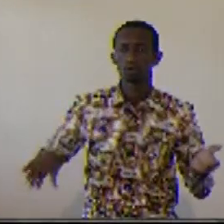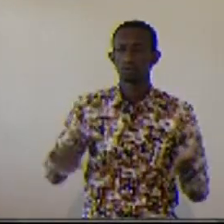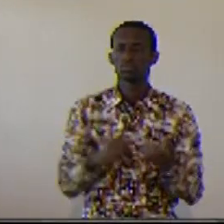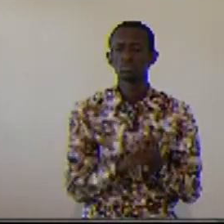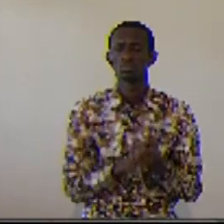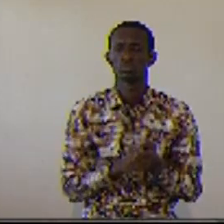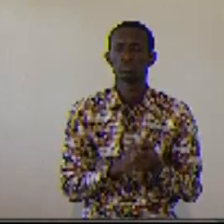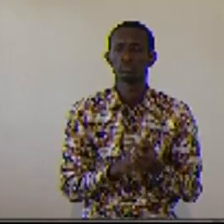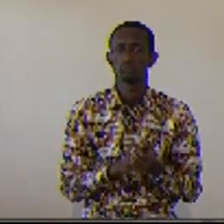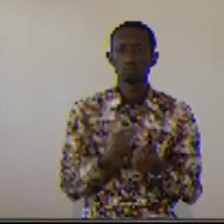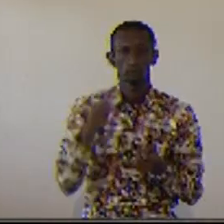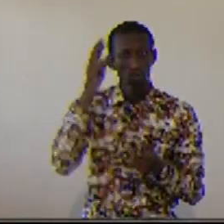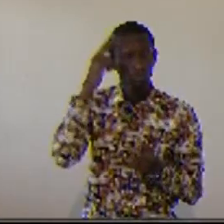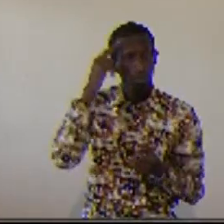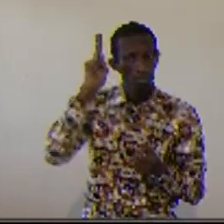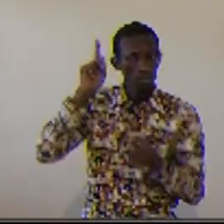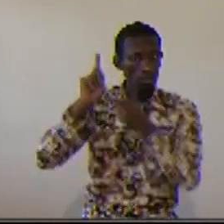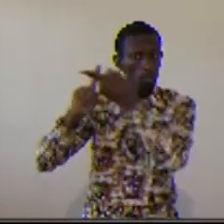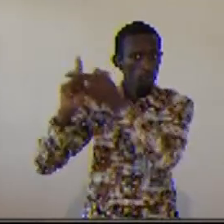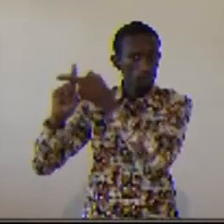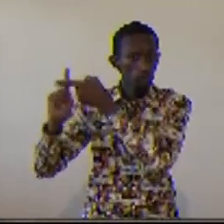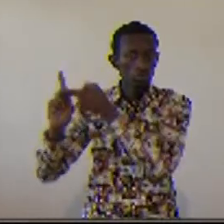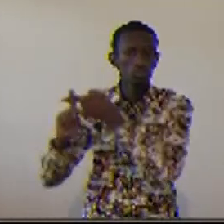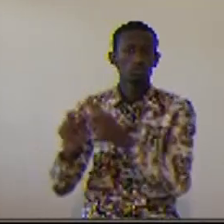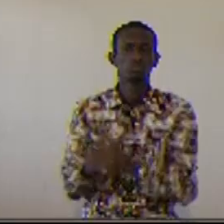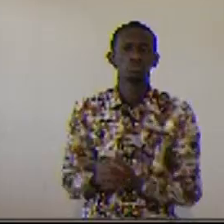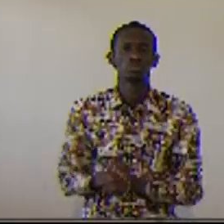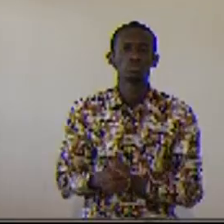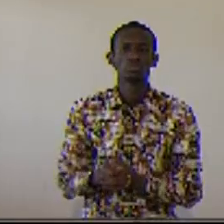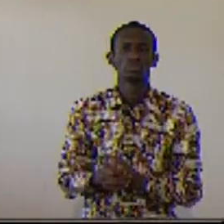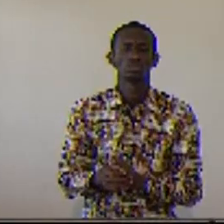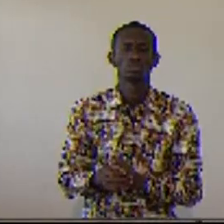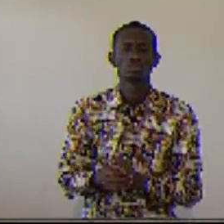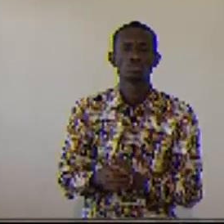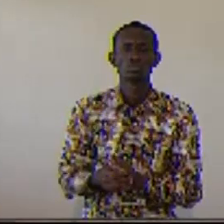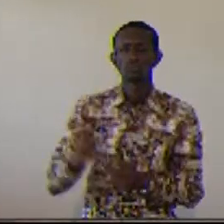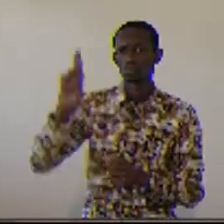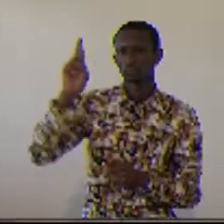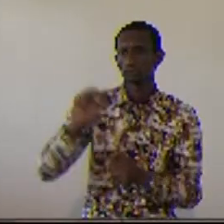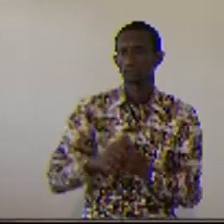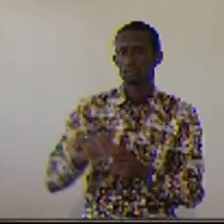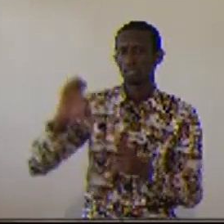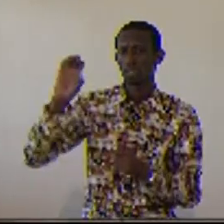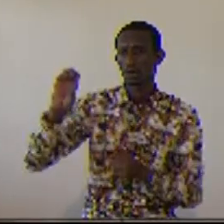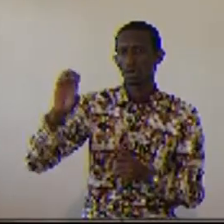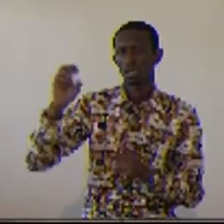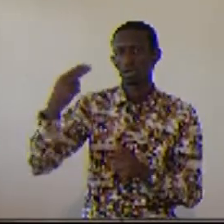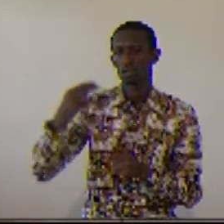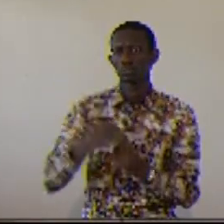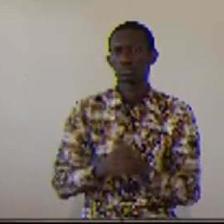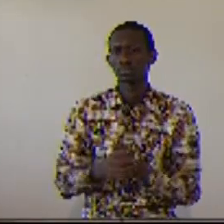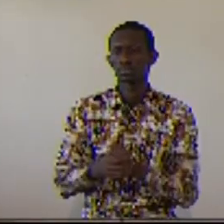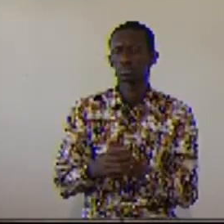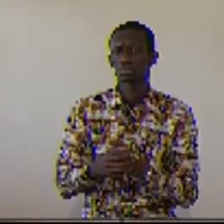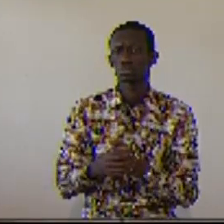positive charge, I can just show you the simple mechanism of what happens. We said OH with the lone